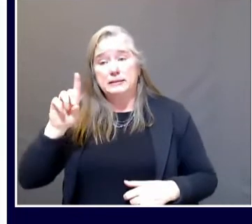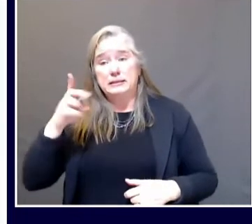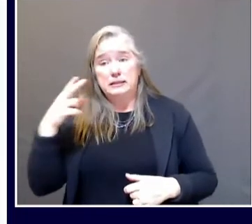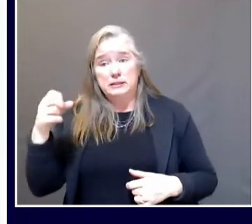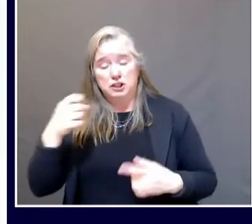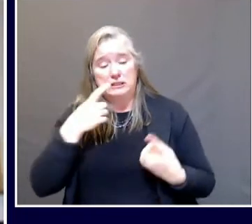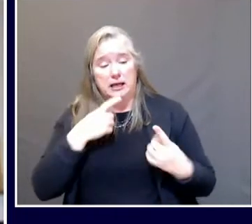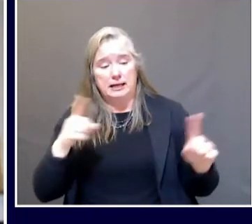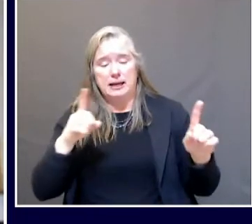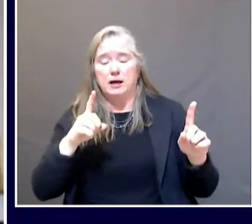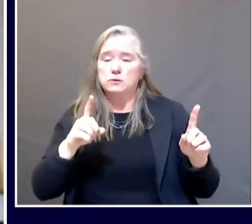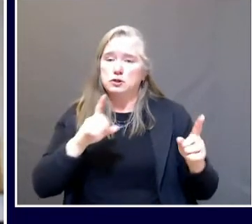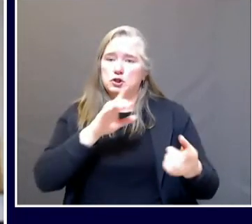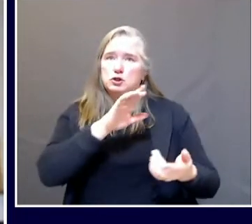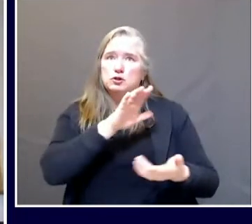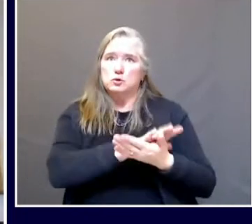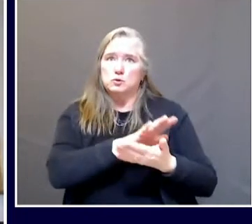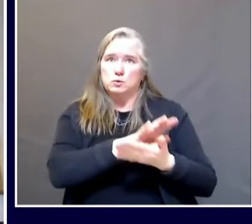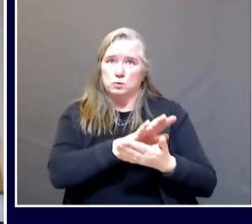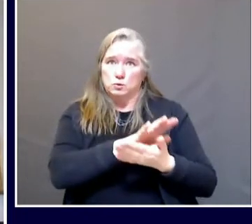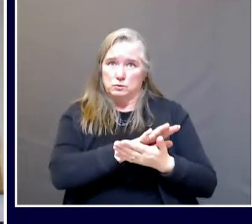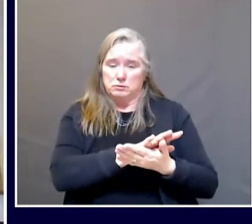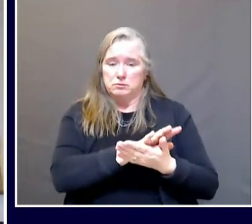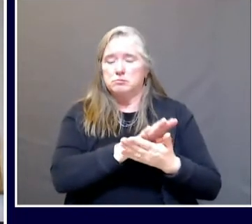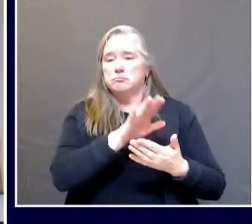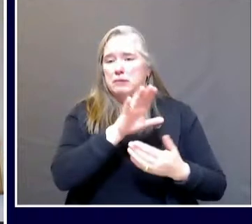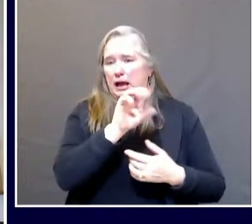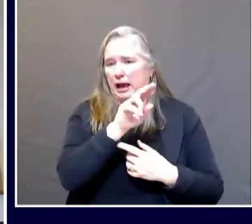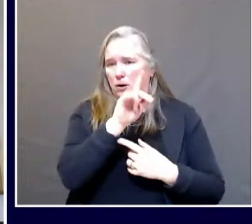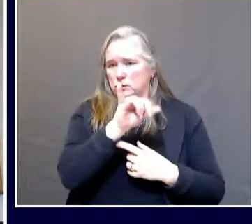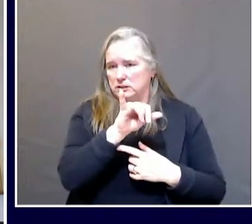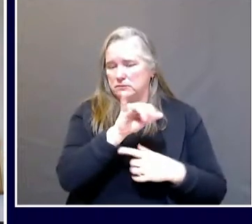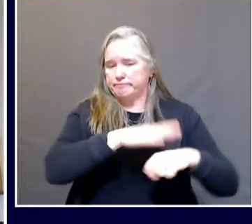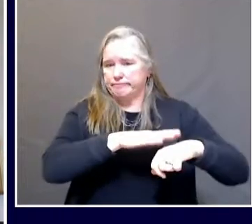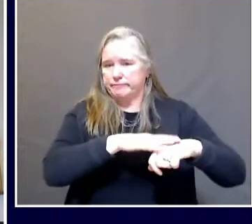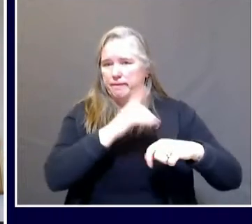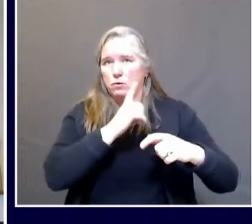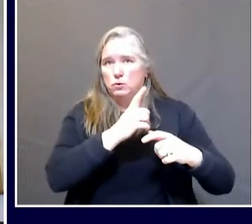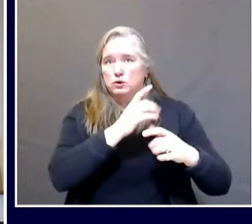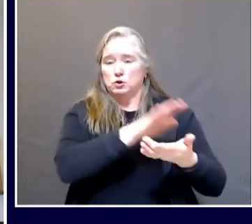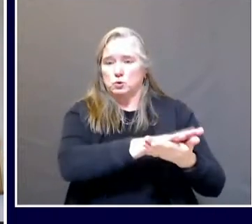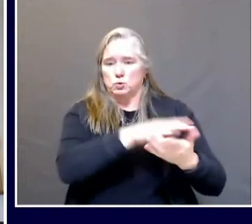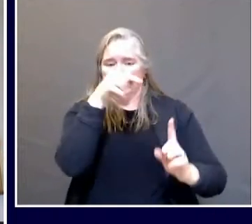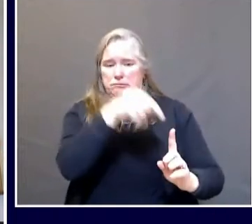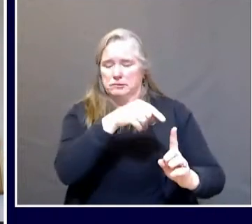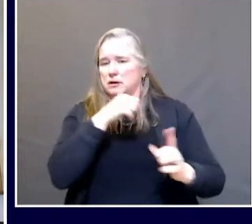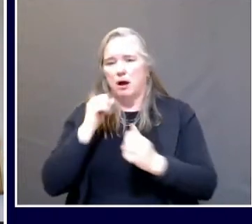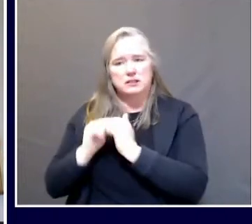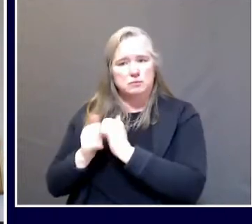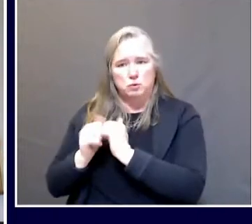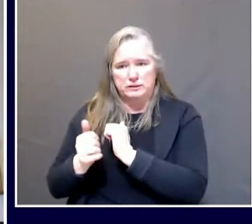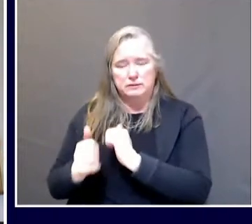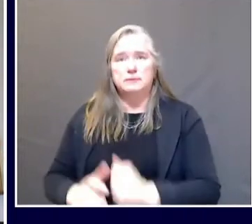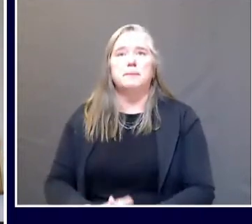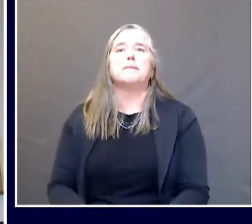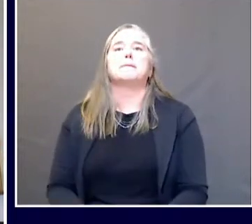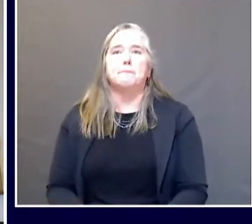Okay, thank you. Thanks, Blair. I'm going to turn it over to Joe Lawler next.